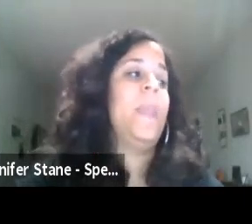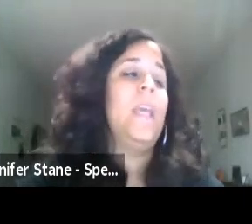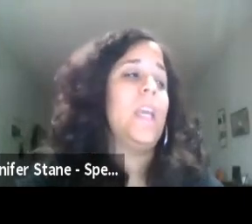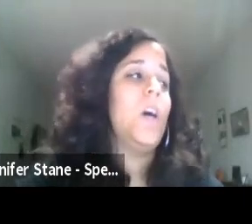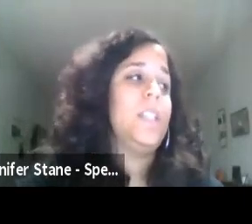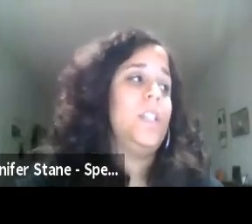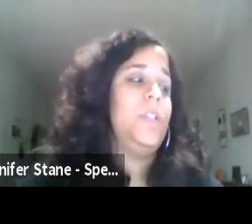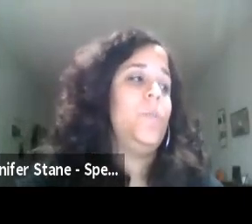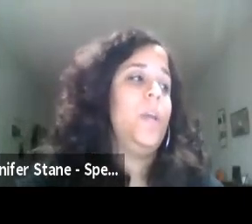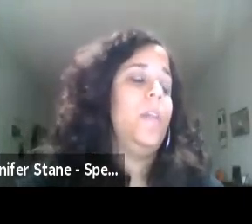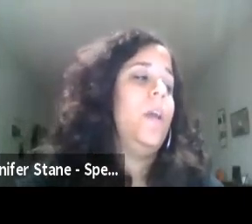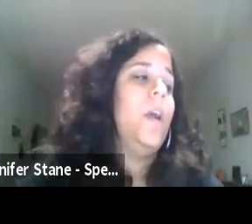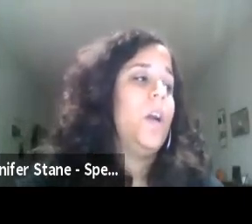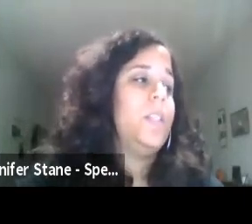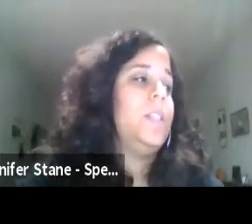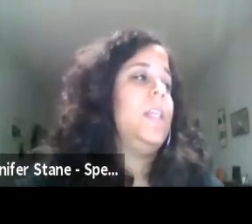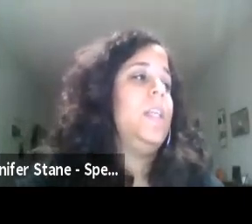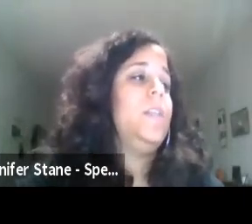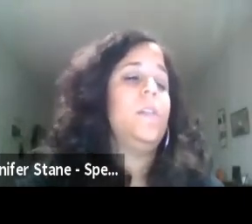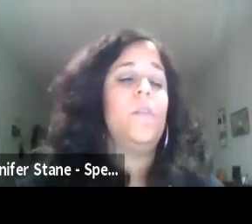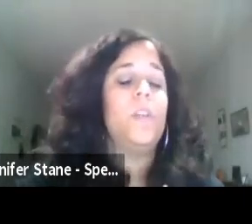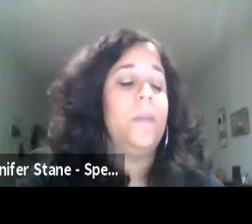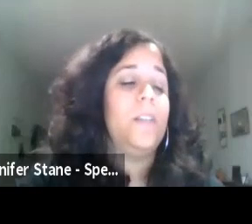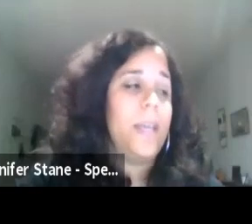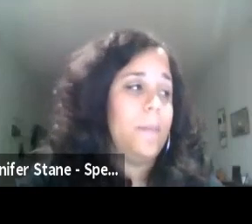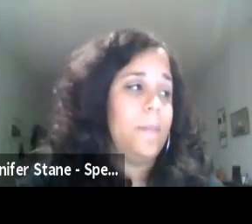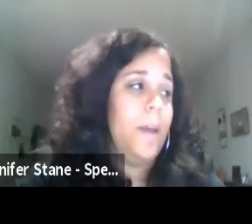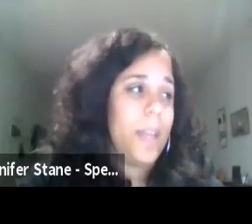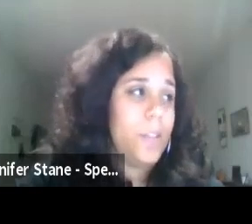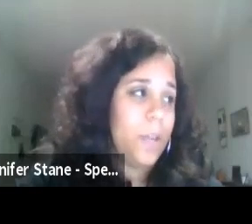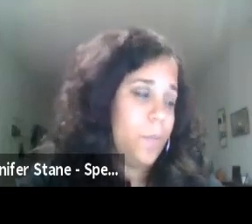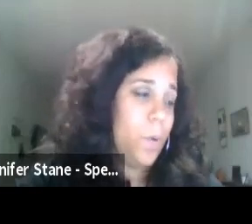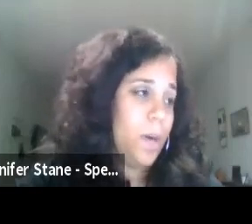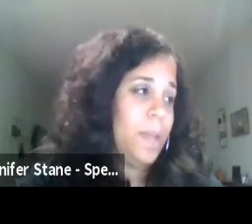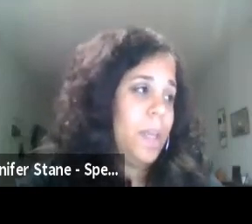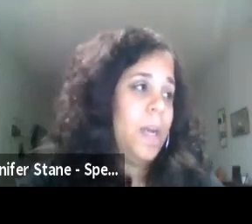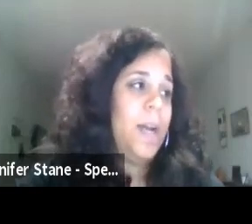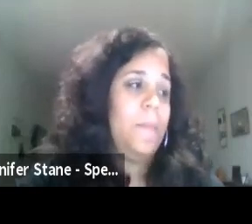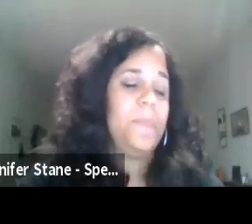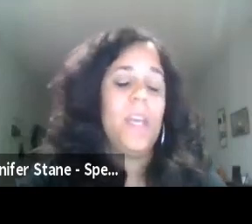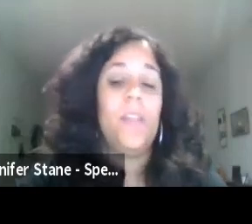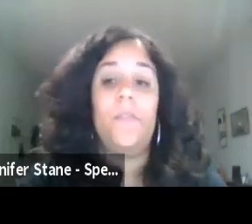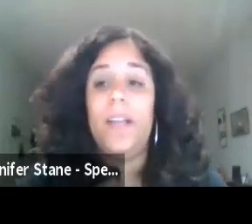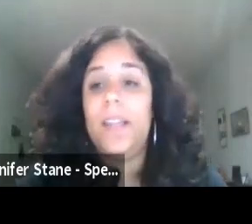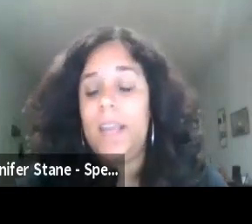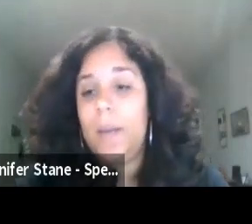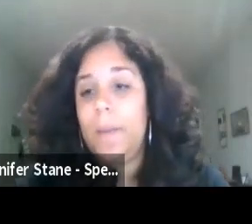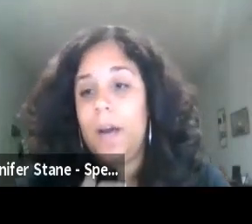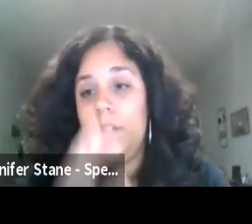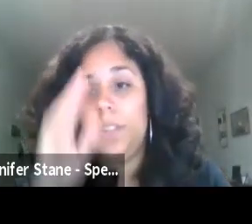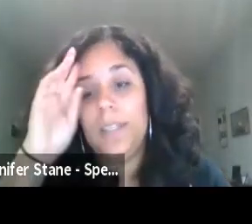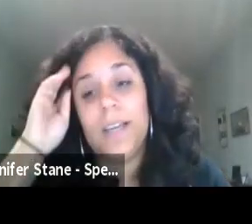mouth. It can cause issues with heart disease. Of course, mouth cancer can form. The fun